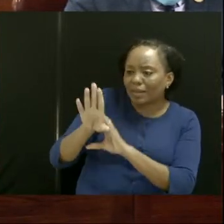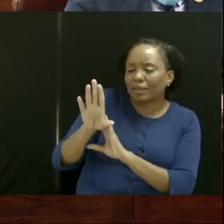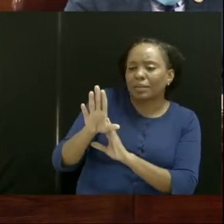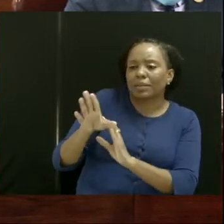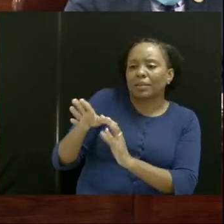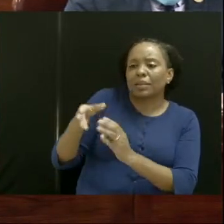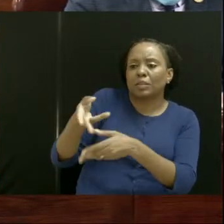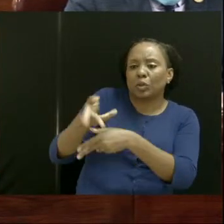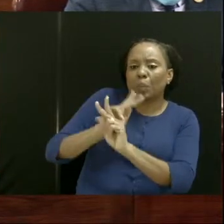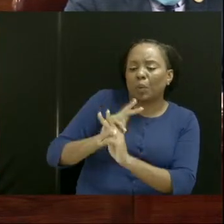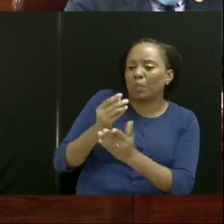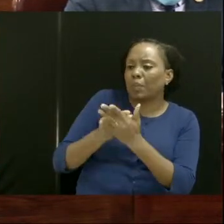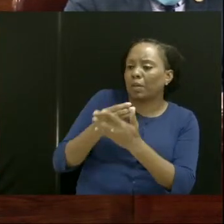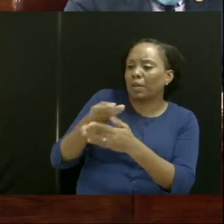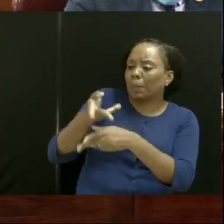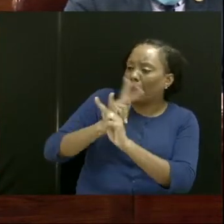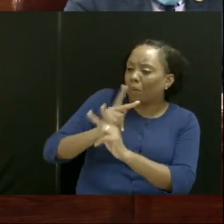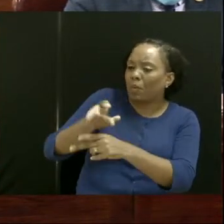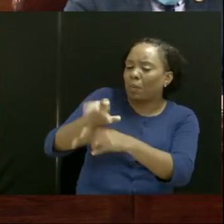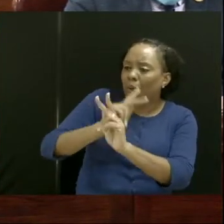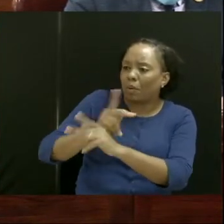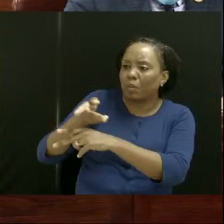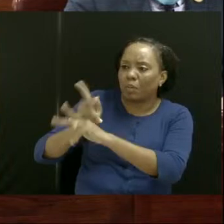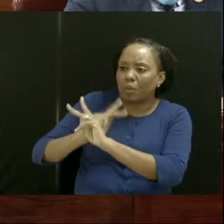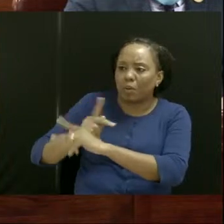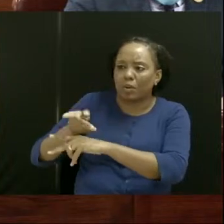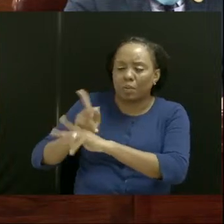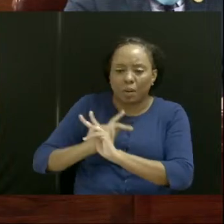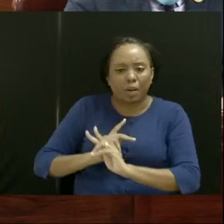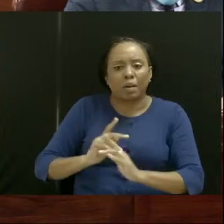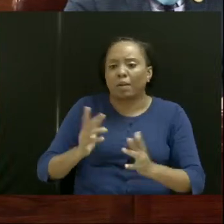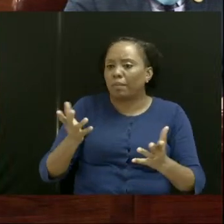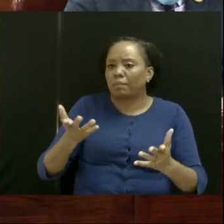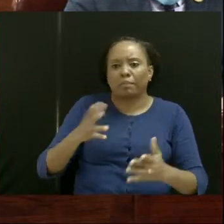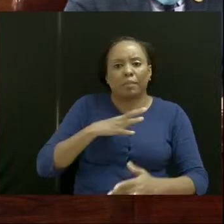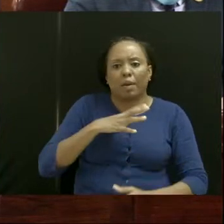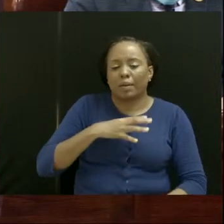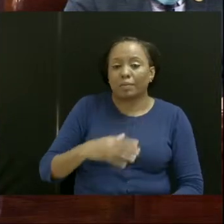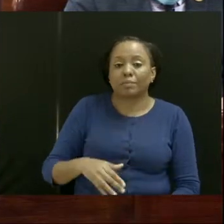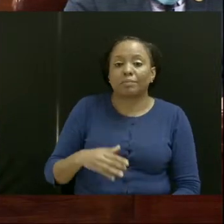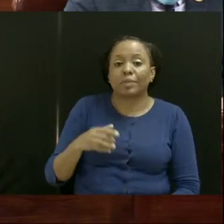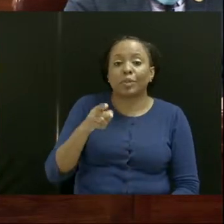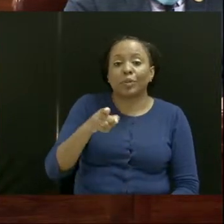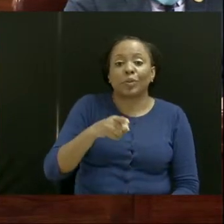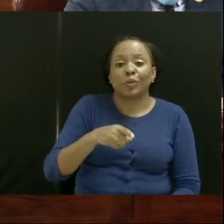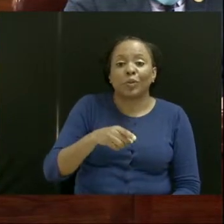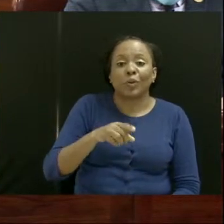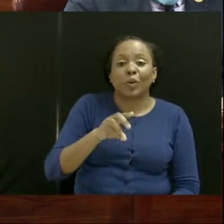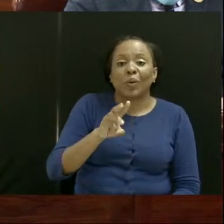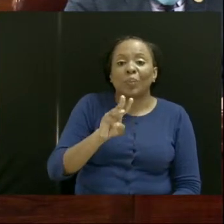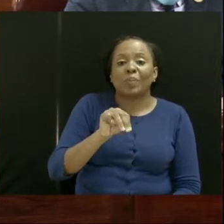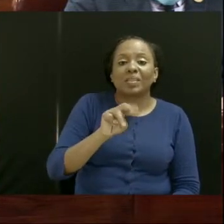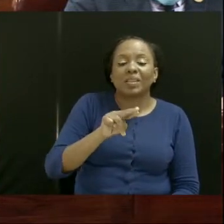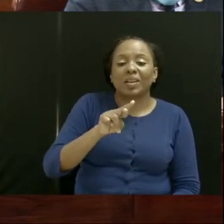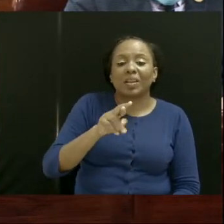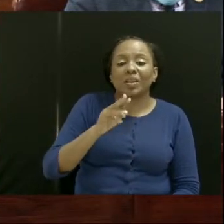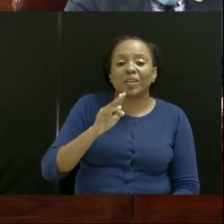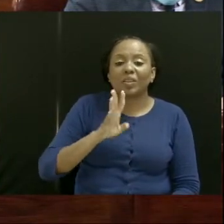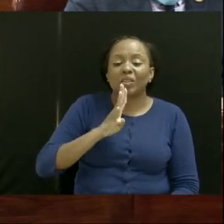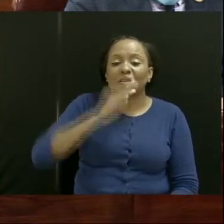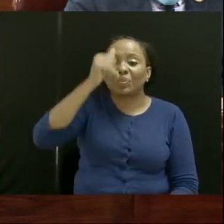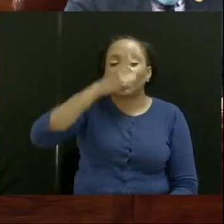that does not trouble you. And I pick on you, Mr. Speaker, with your pardon, because I know perhaps the illustration is more